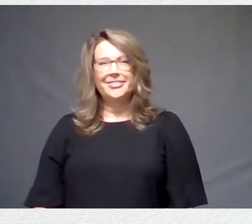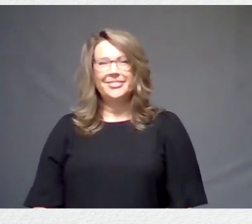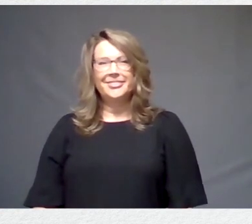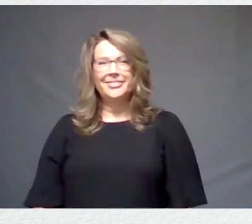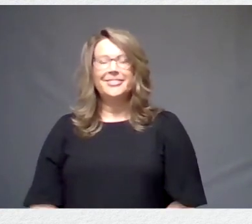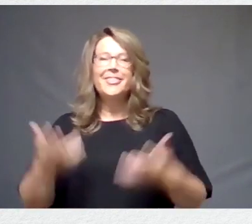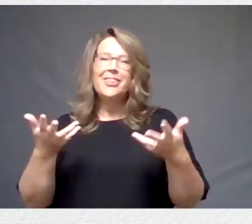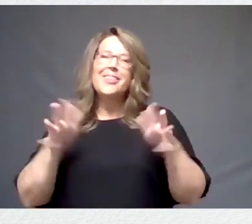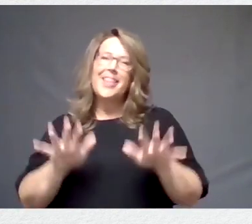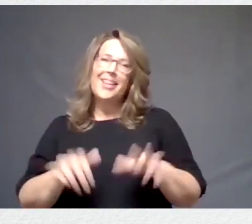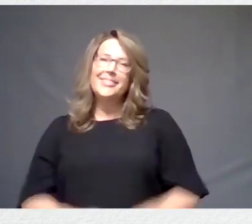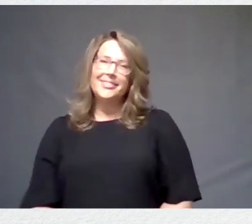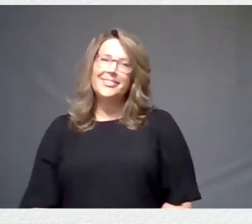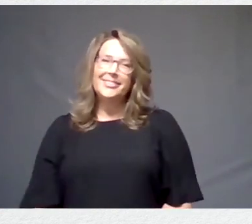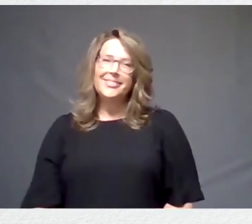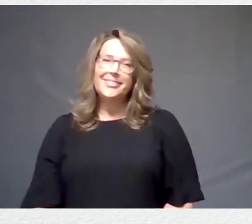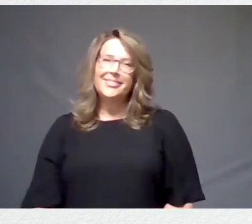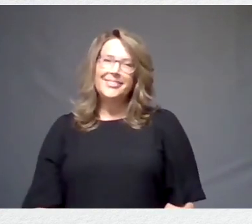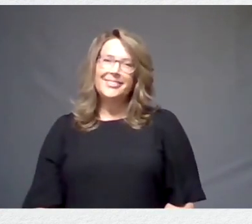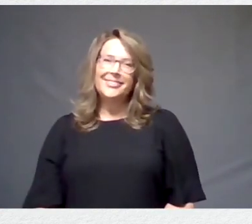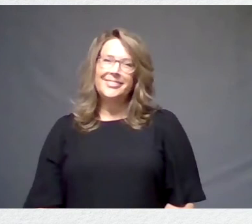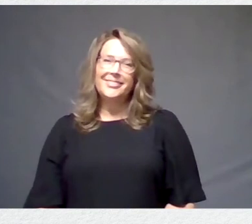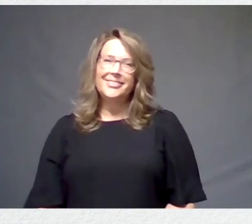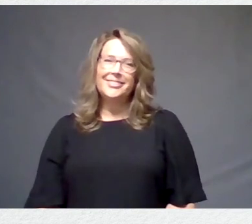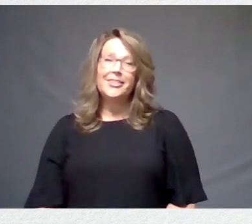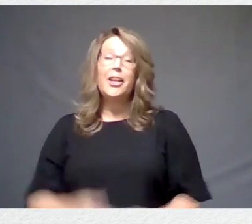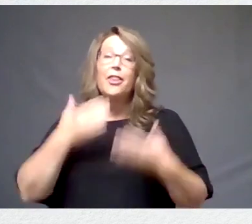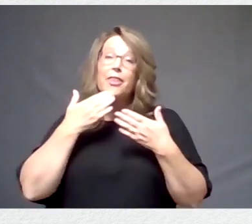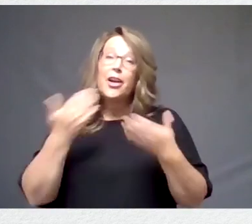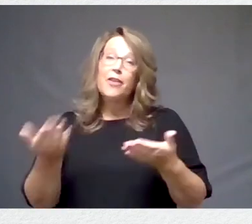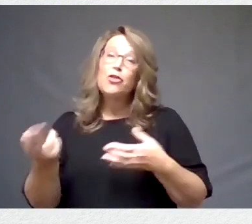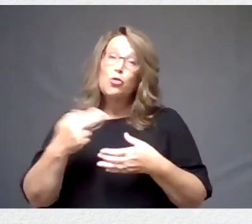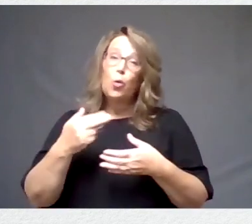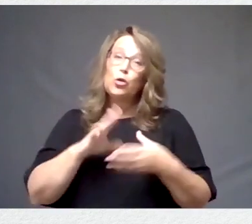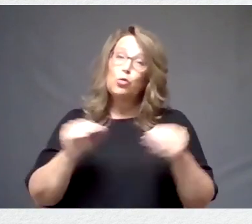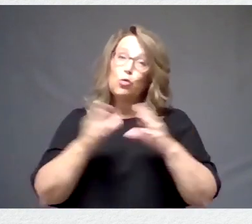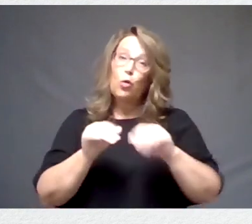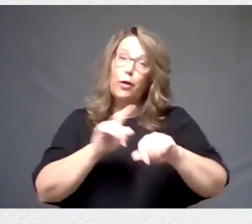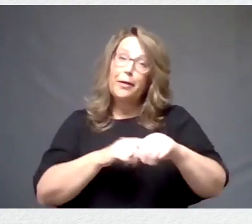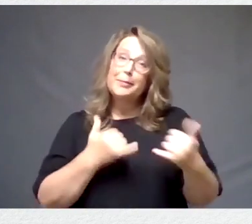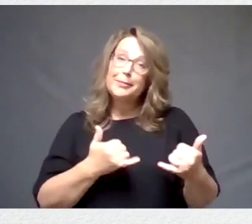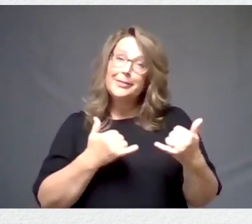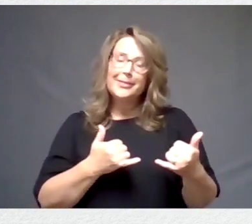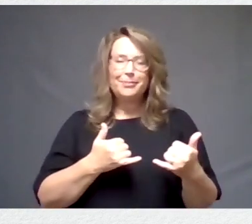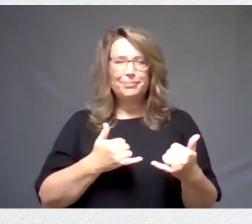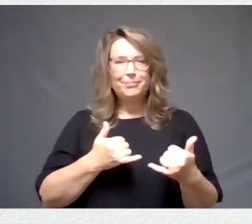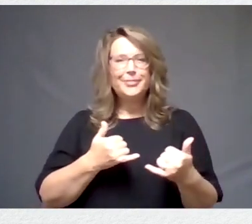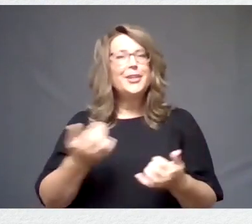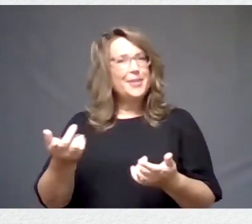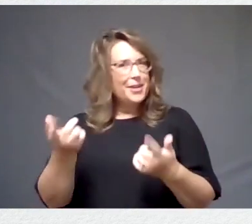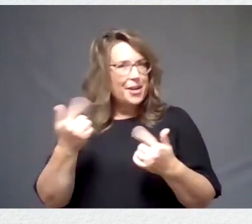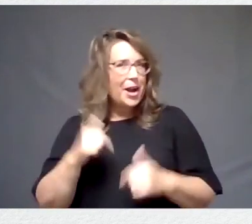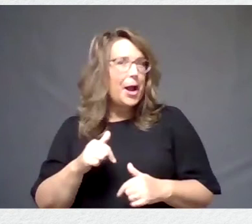The end. El fin. Thank you for joining us today. We look forward to seeing you at the Frist Art